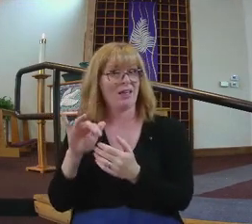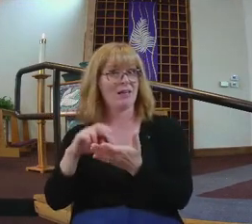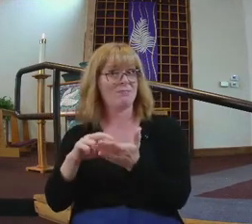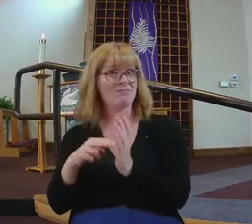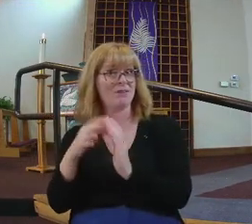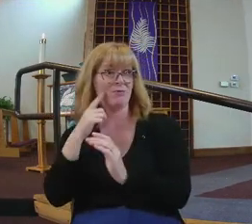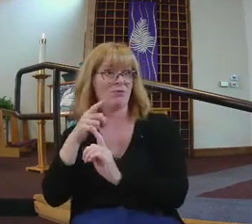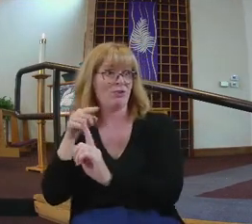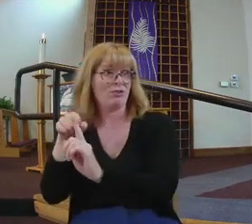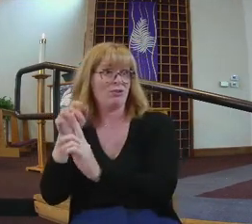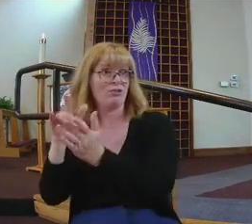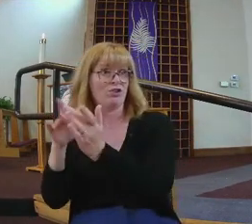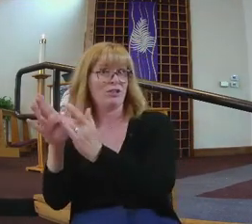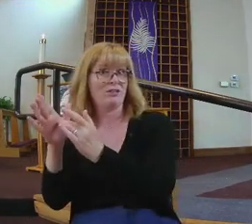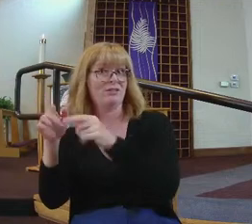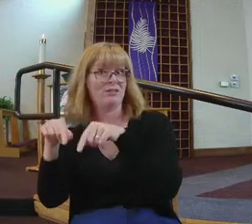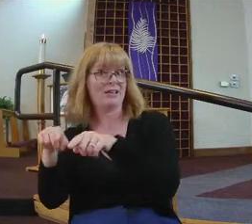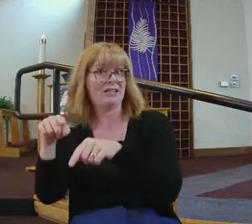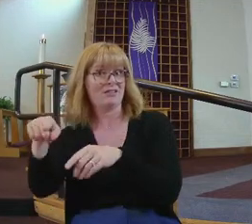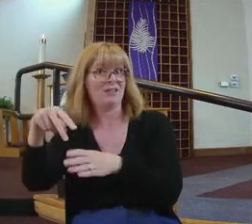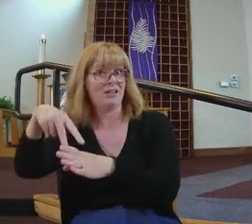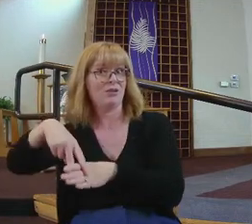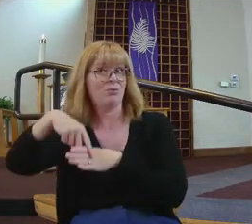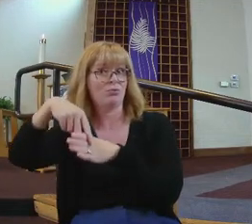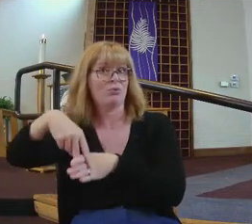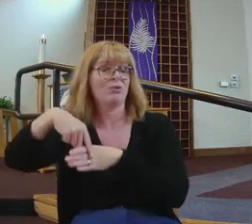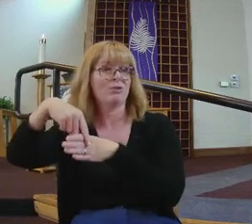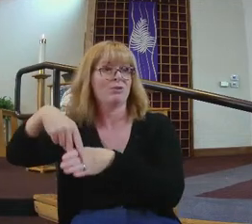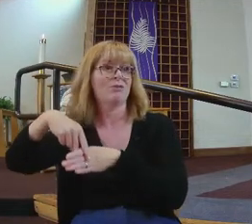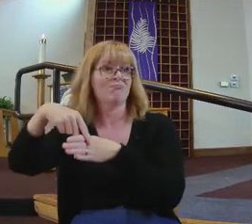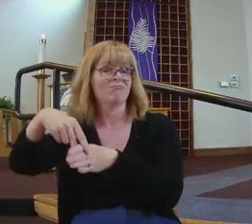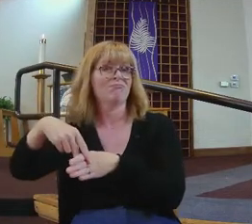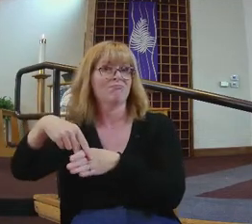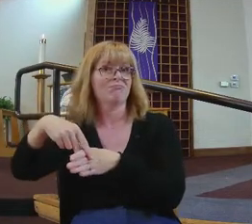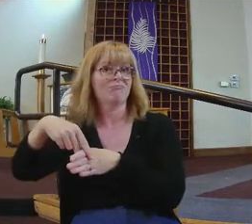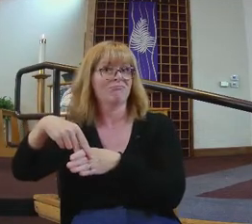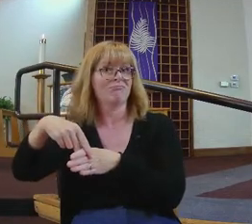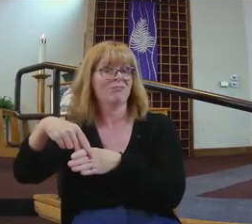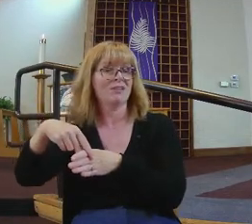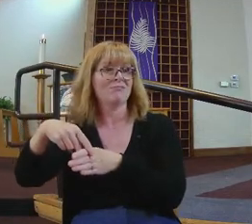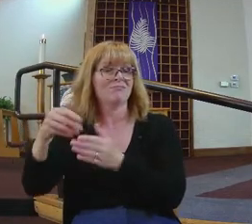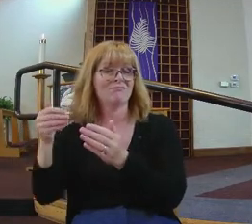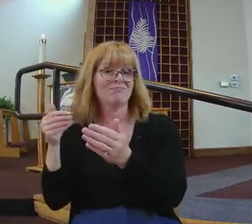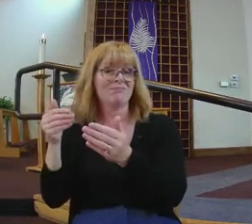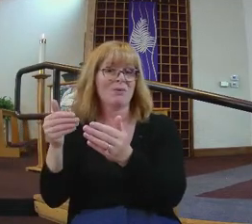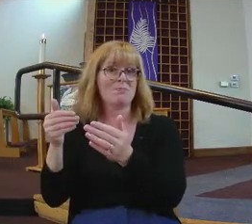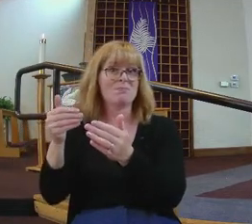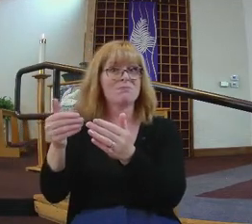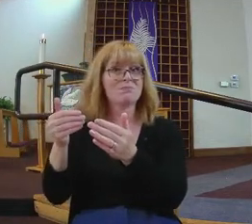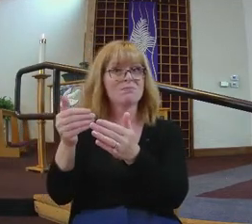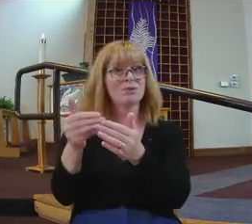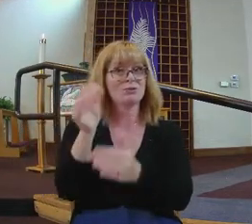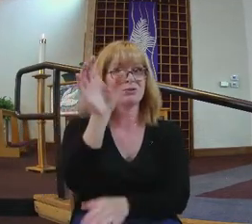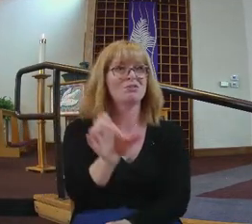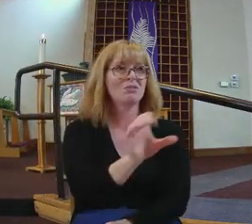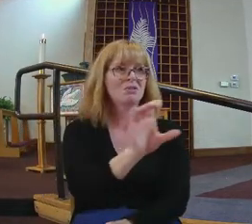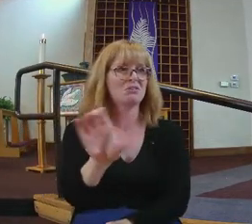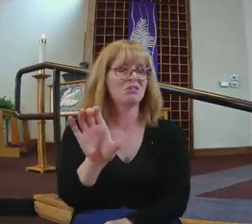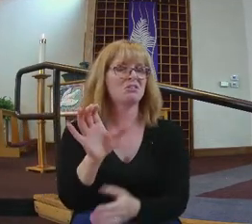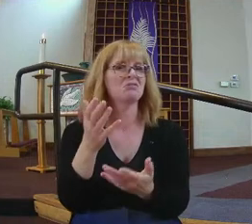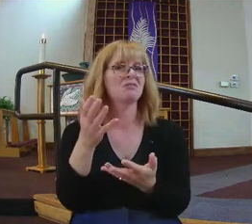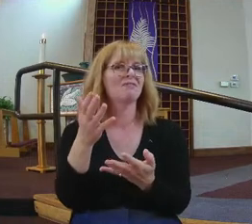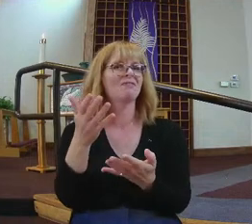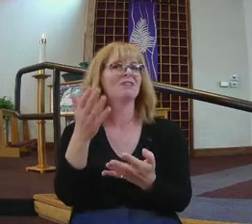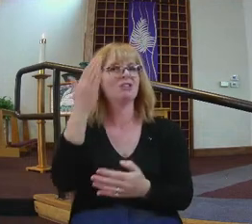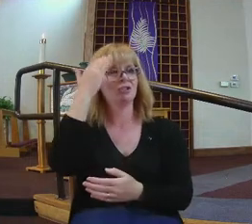he rode into town and began to ride toward the cross, knowing that people